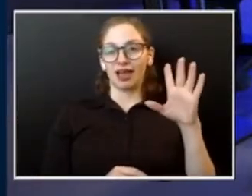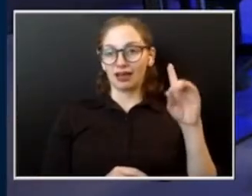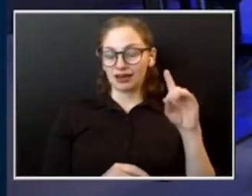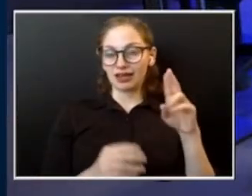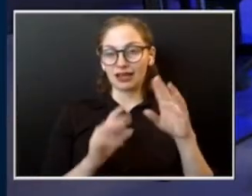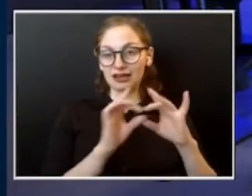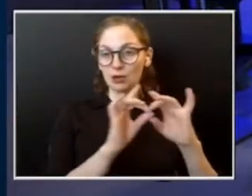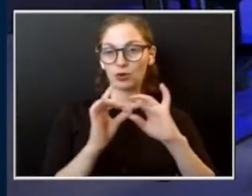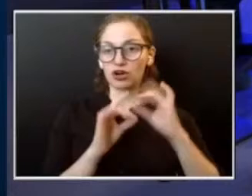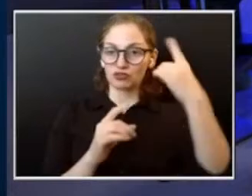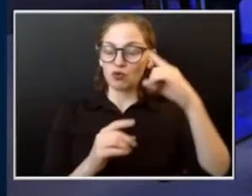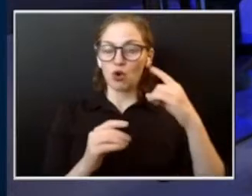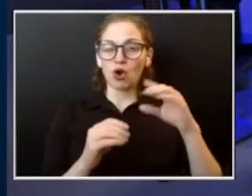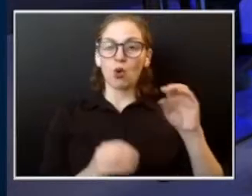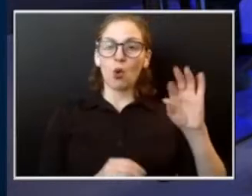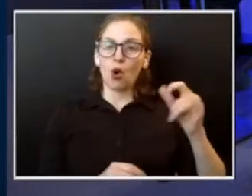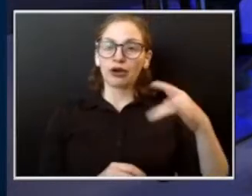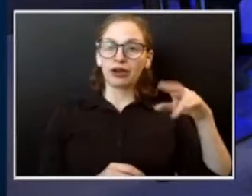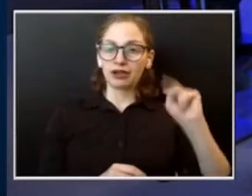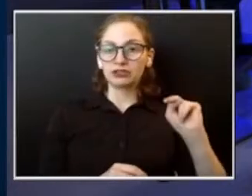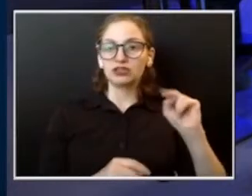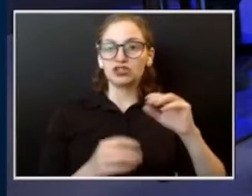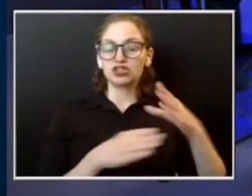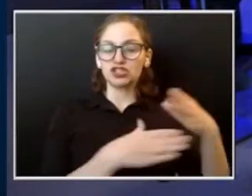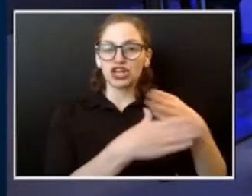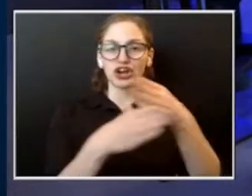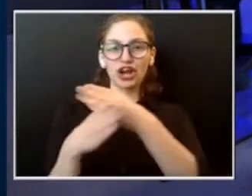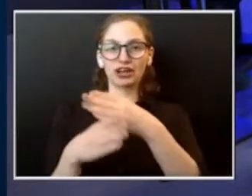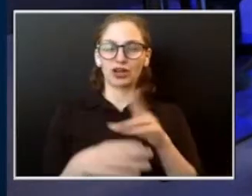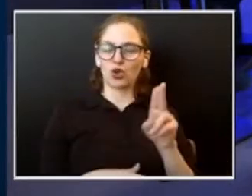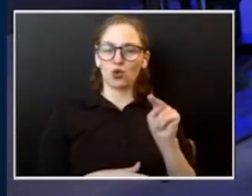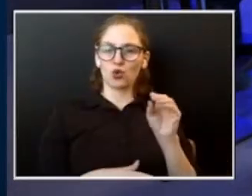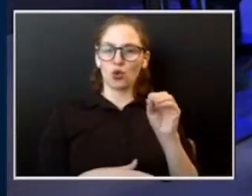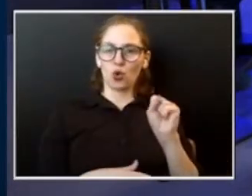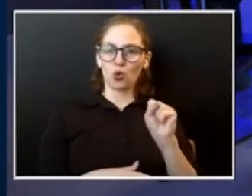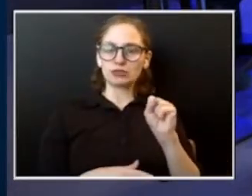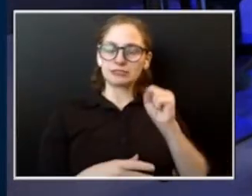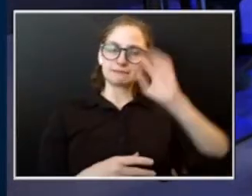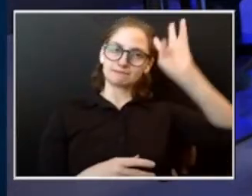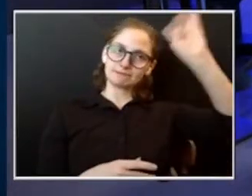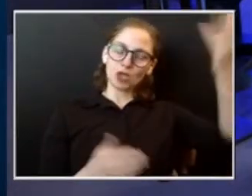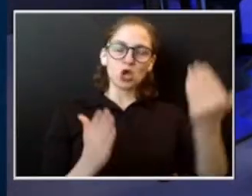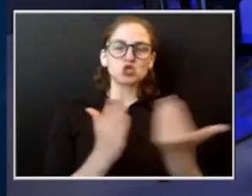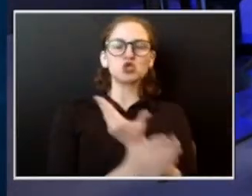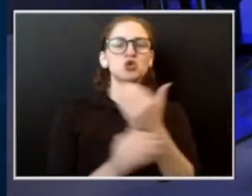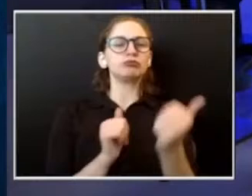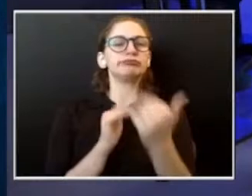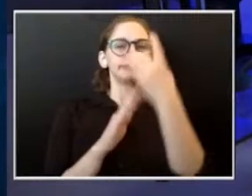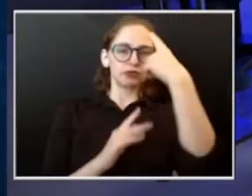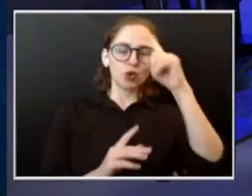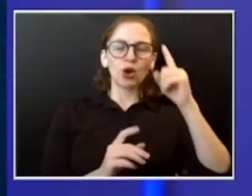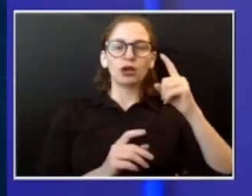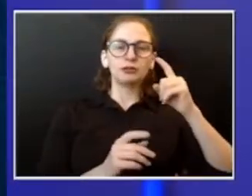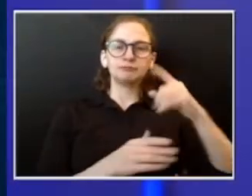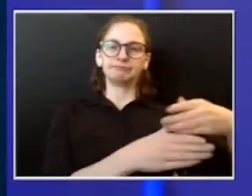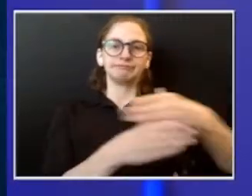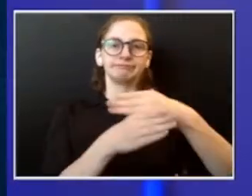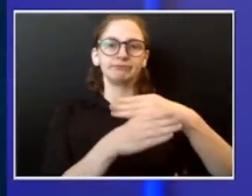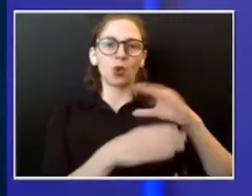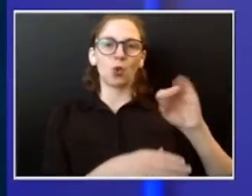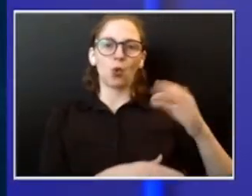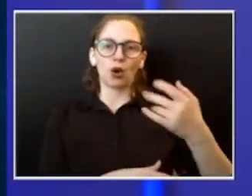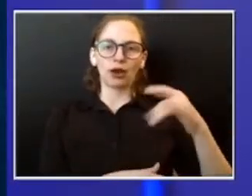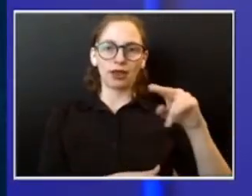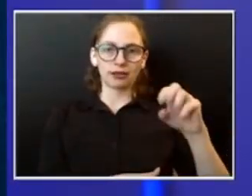of distributing available organs. Talk to us a little bit about that. Well, yeah, I think it's a challenge for the